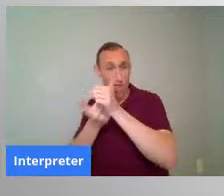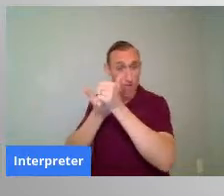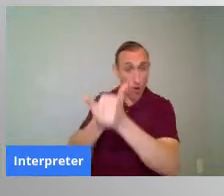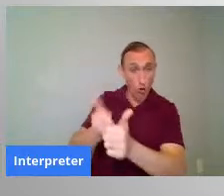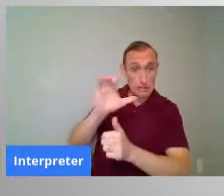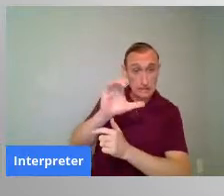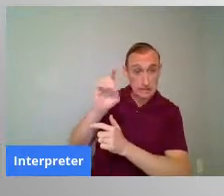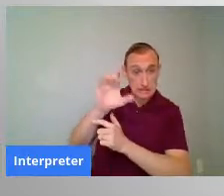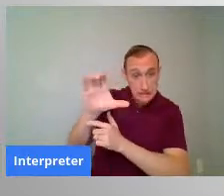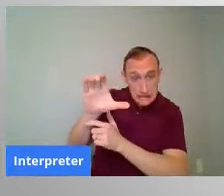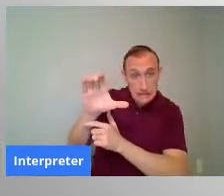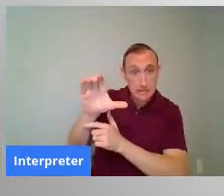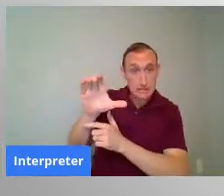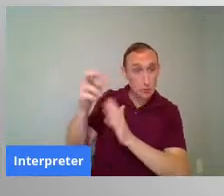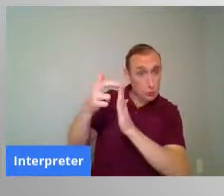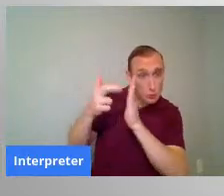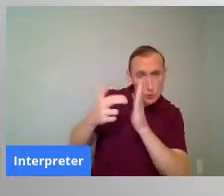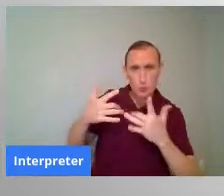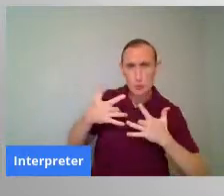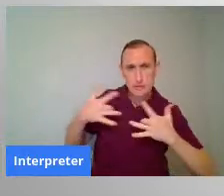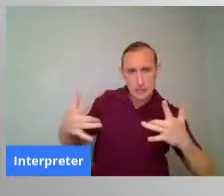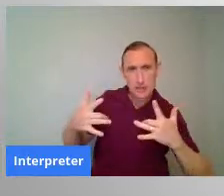You can go ahead, Amy.